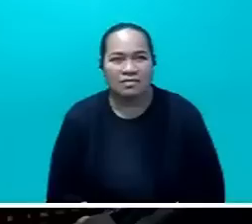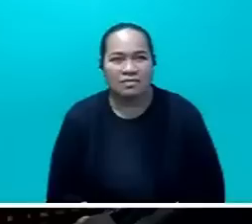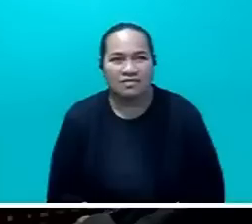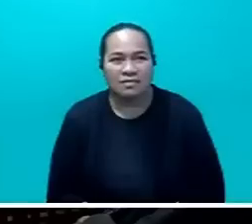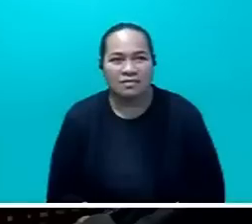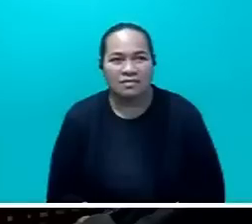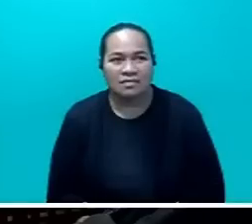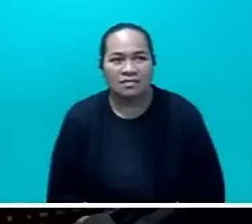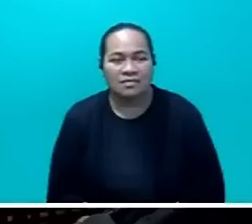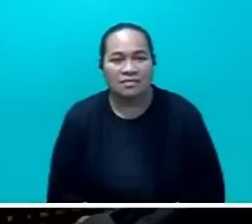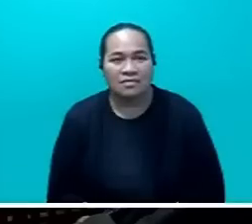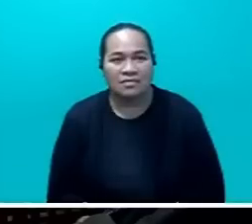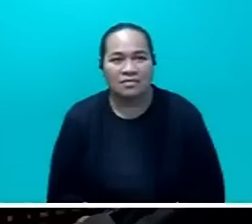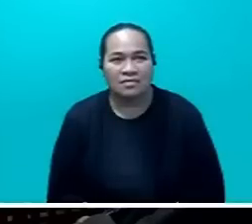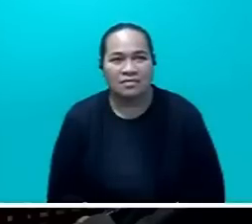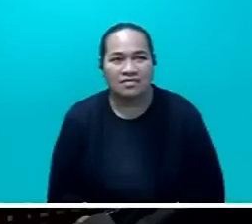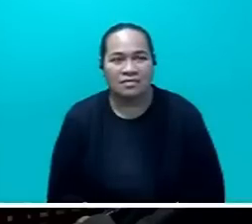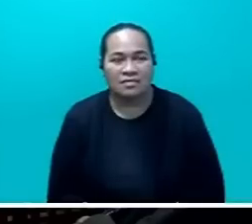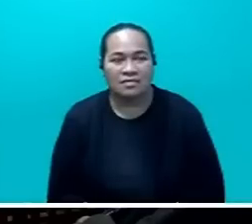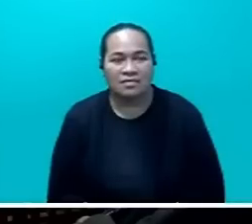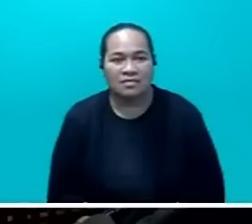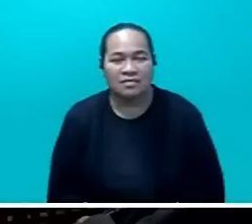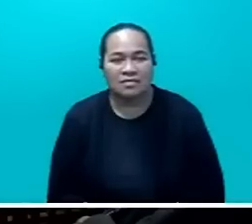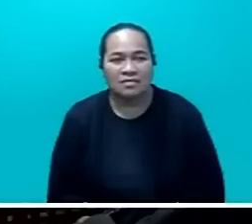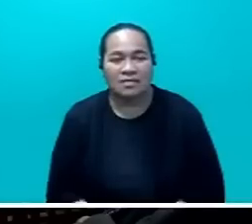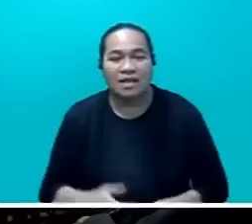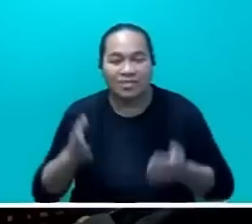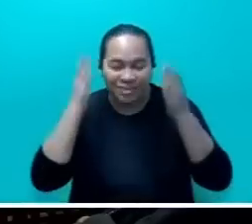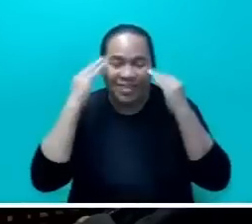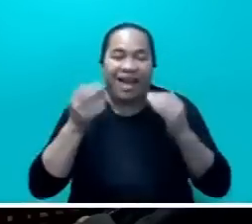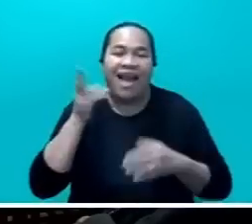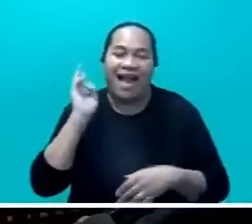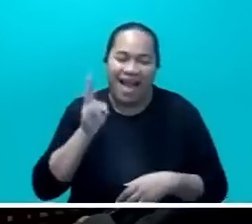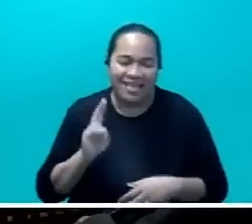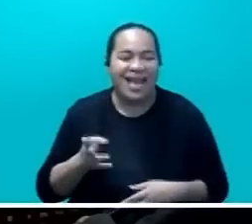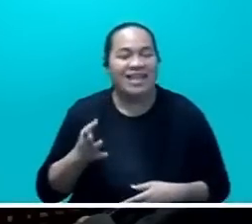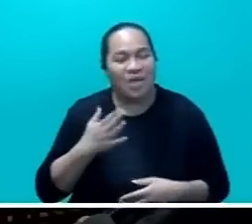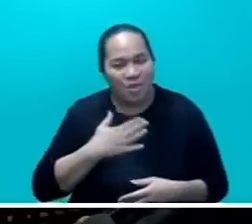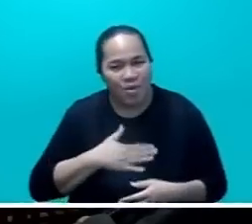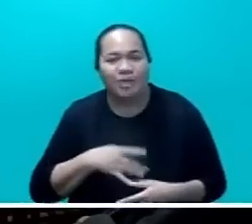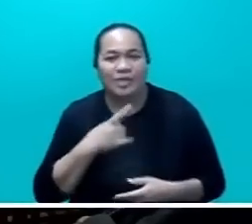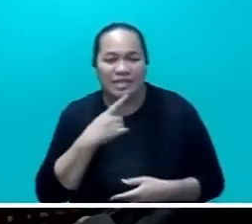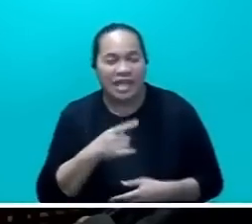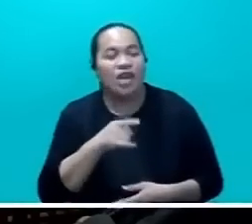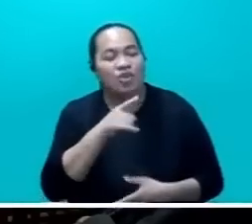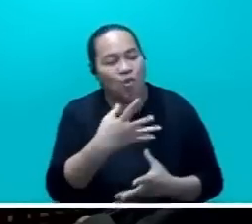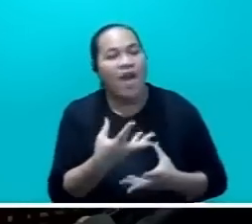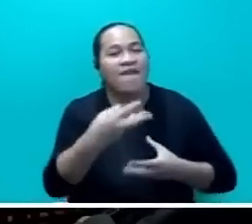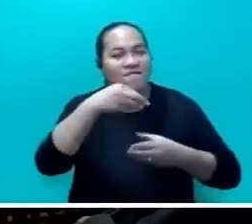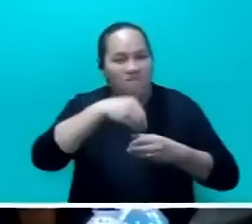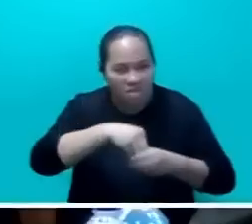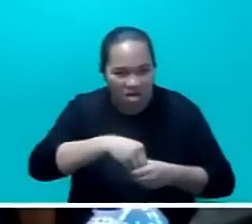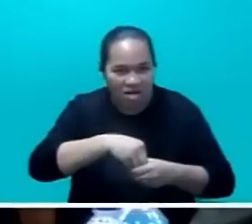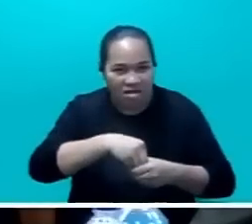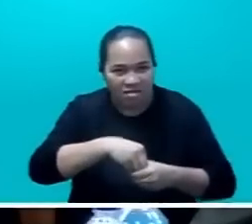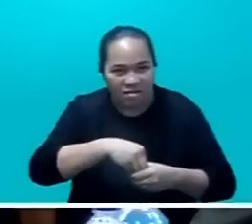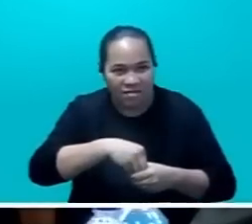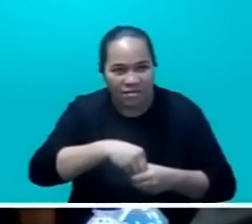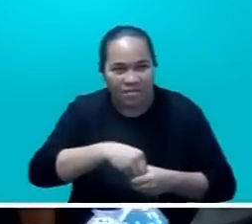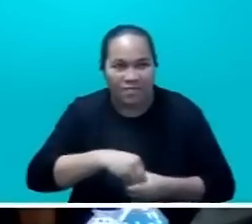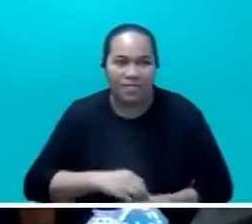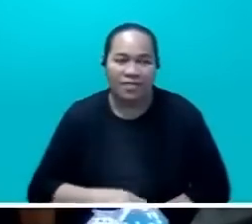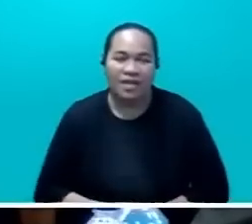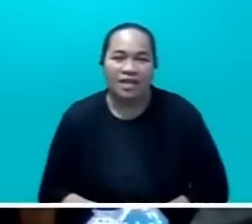Mr. Speaker, again, Mr. Speaker, that's again quite, all I was saying that he was involved, all I was saying was he